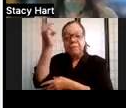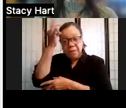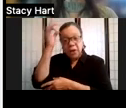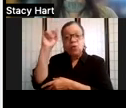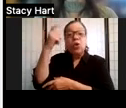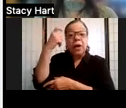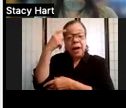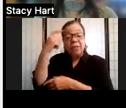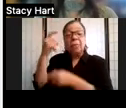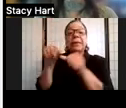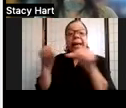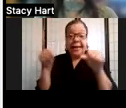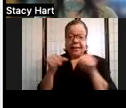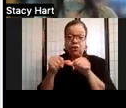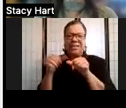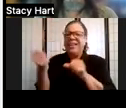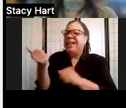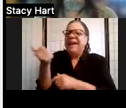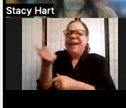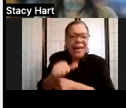federal agencies and any